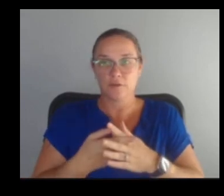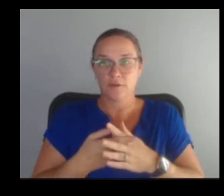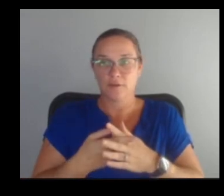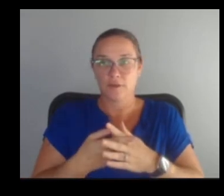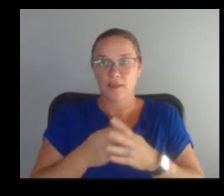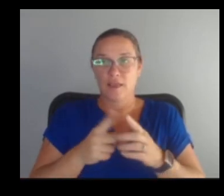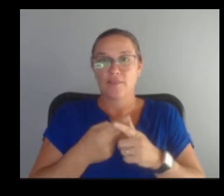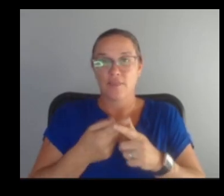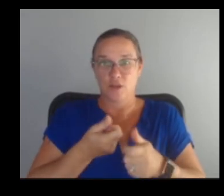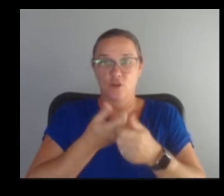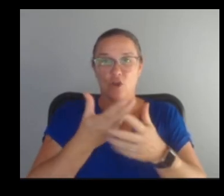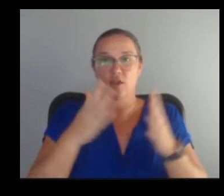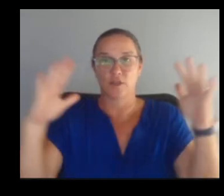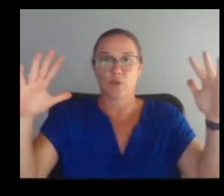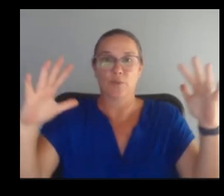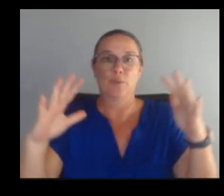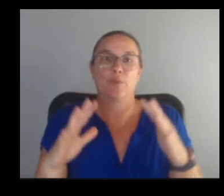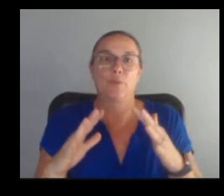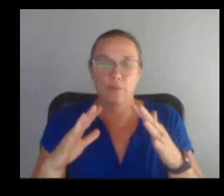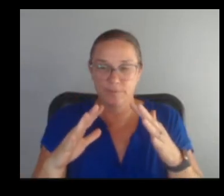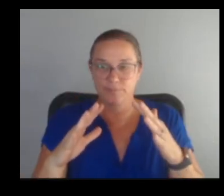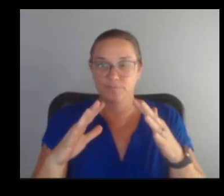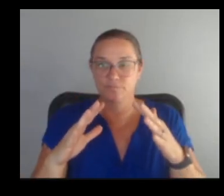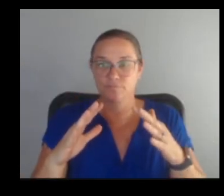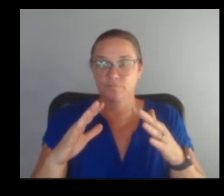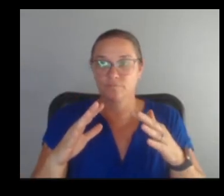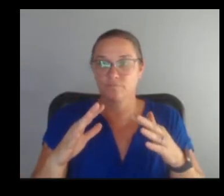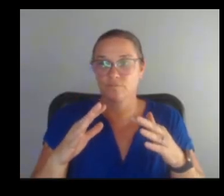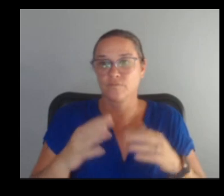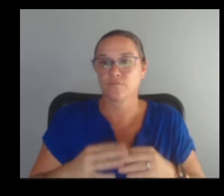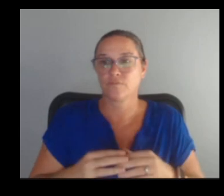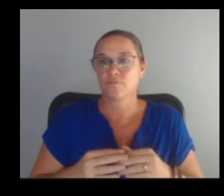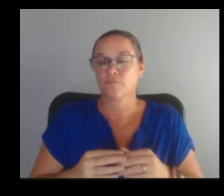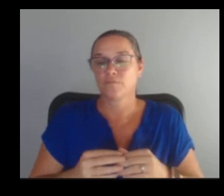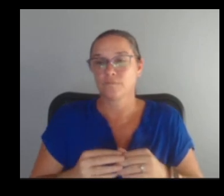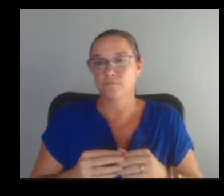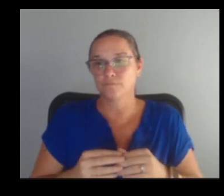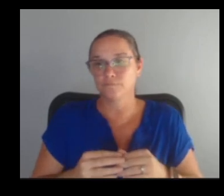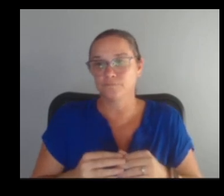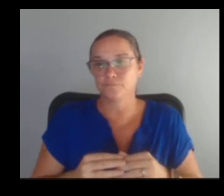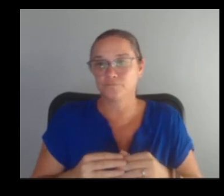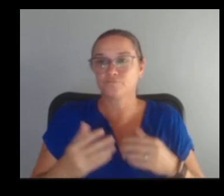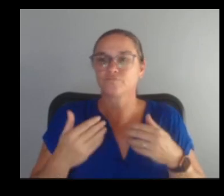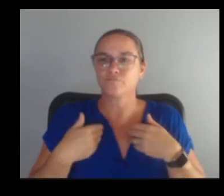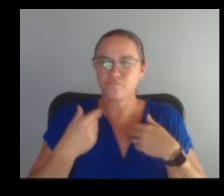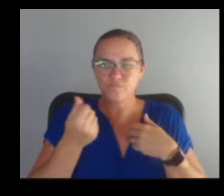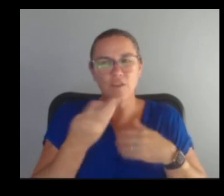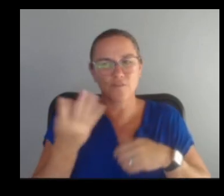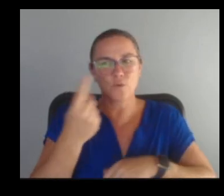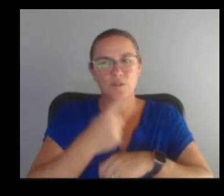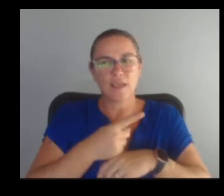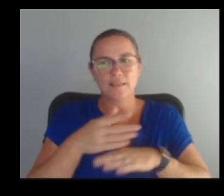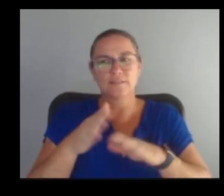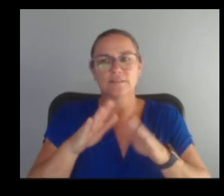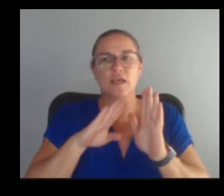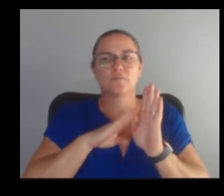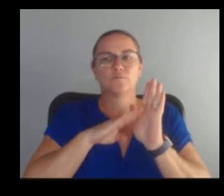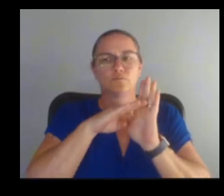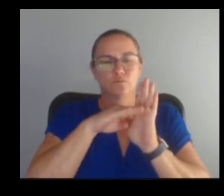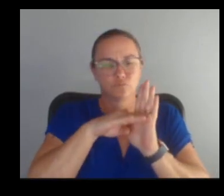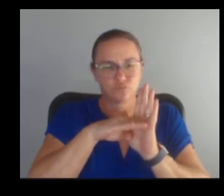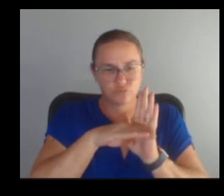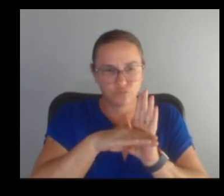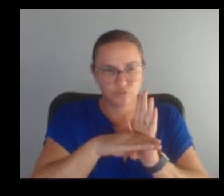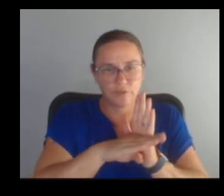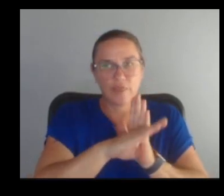caused a deflation in the signals. Since then, we've been recovering, although we had a couple of days slowdown recently this week